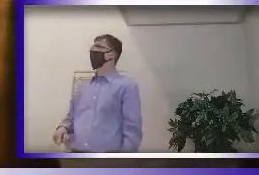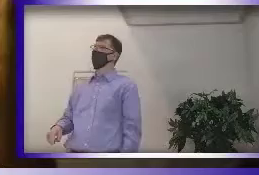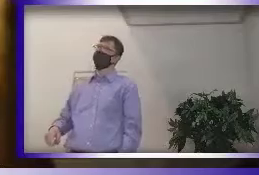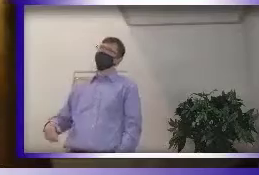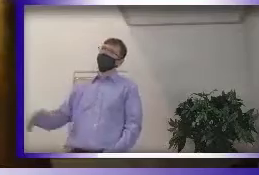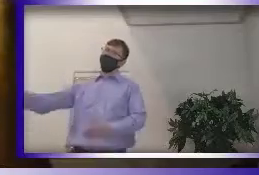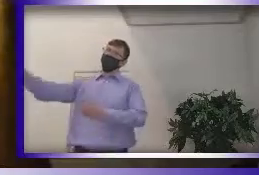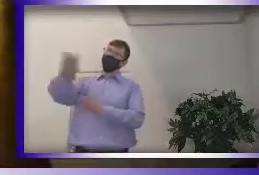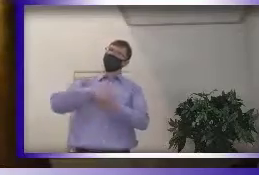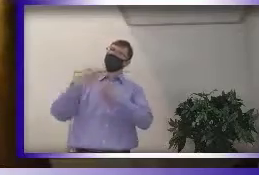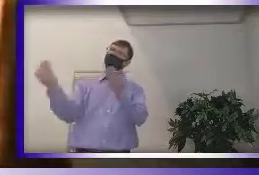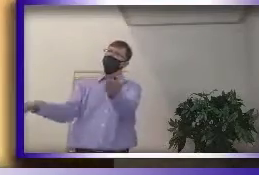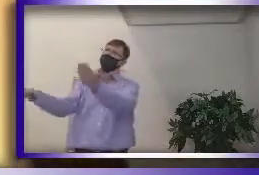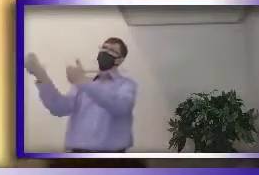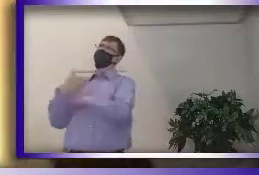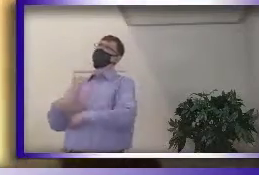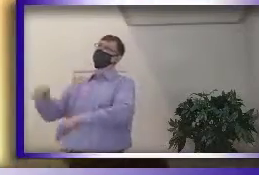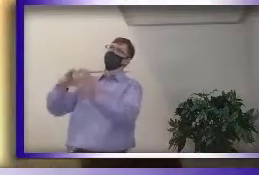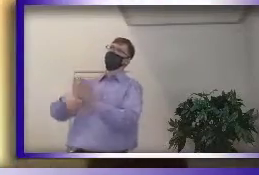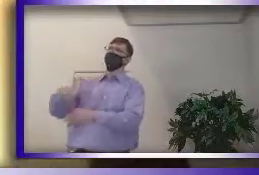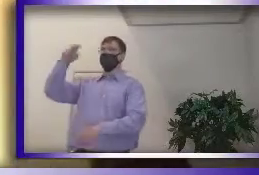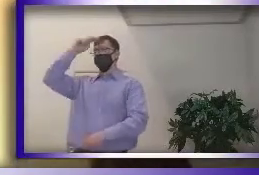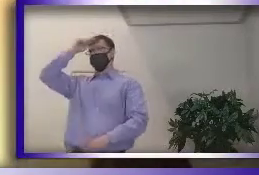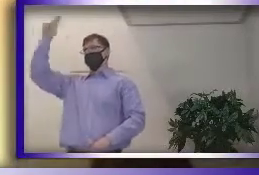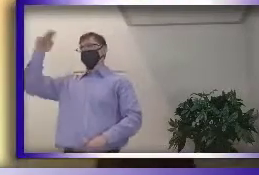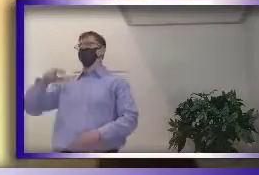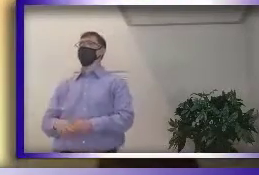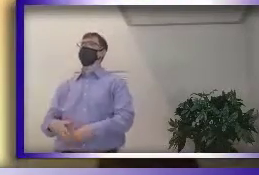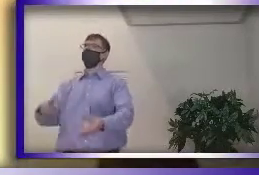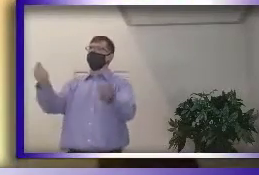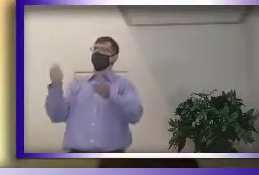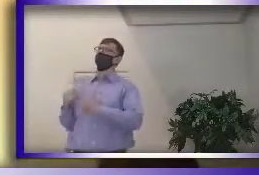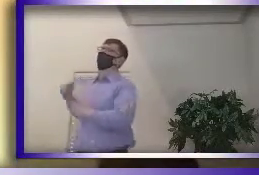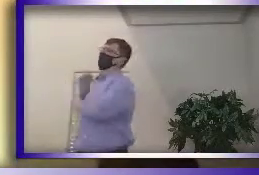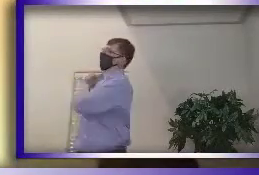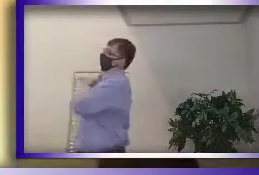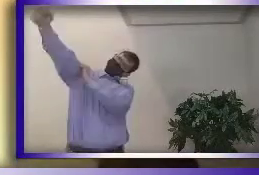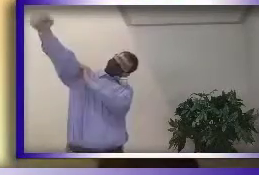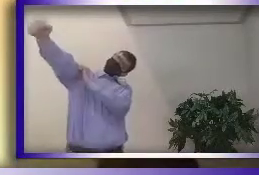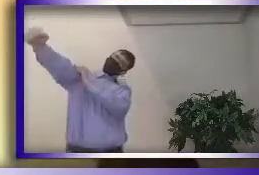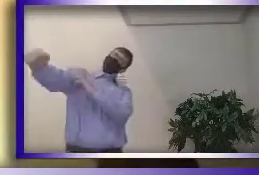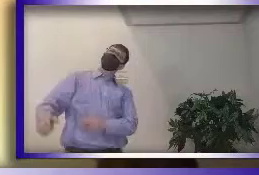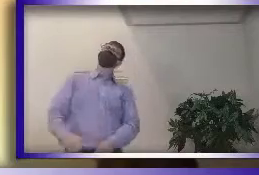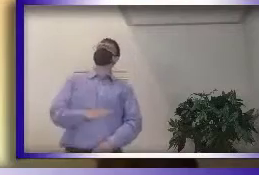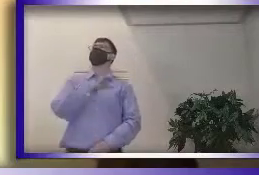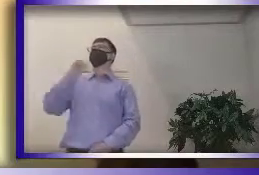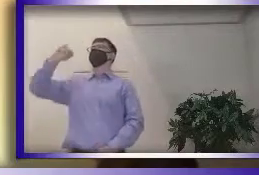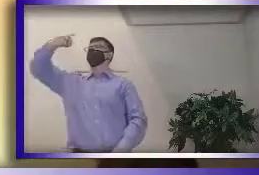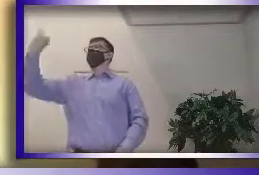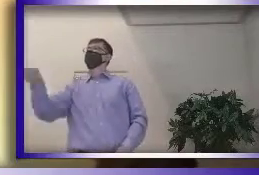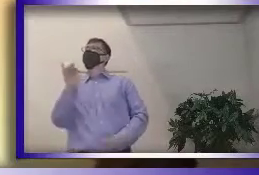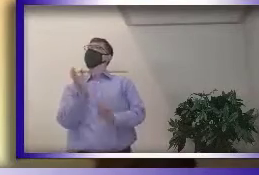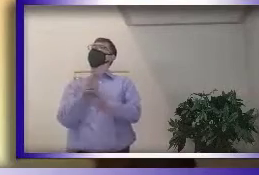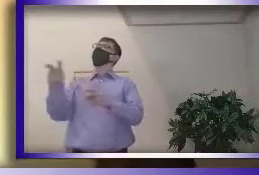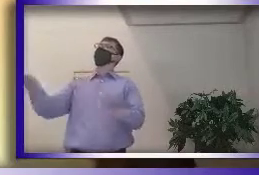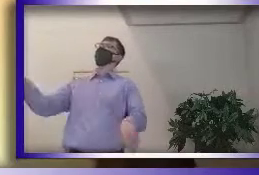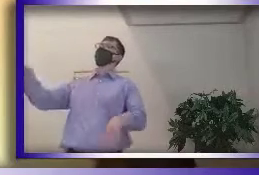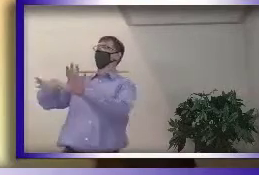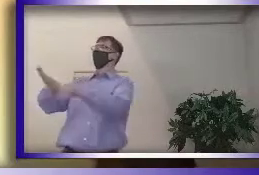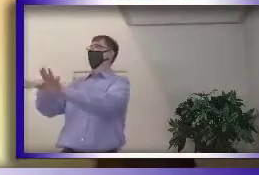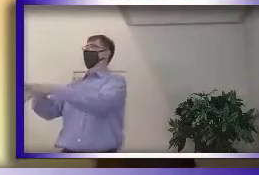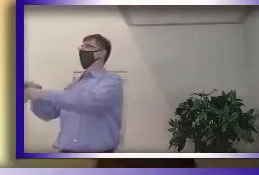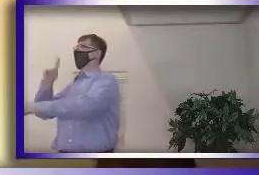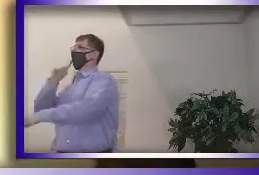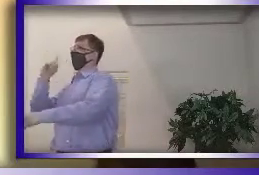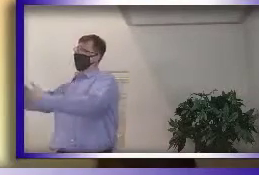If you walk in and realize that, you come in and you're interviewing for a job at a big corporation, and you realize that the